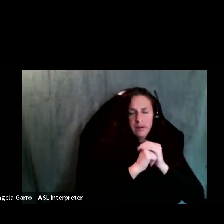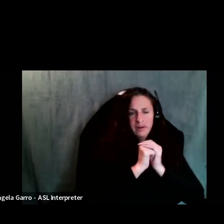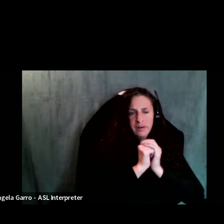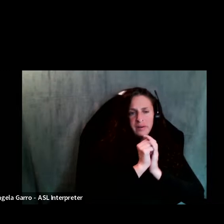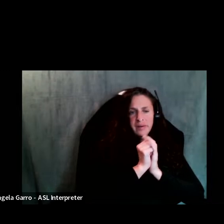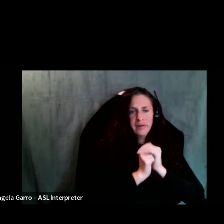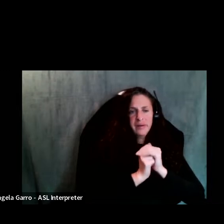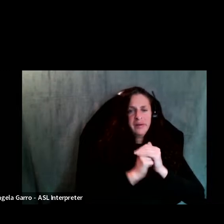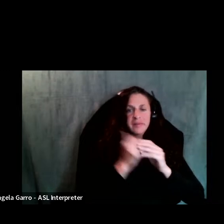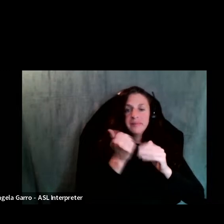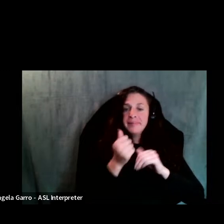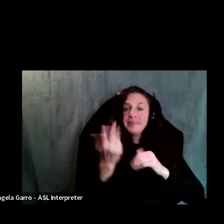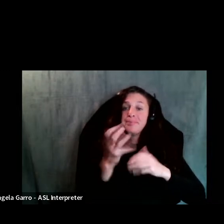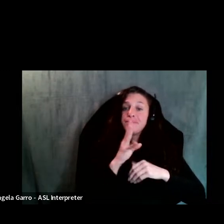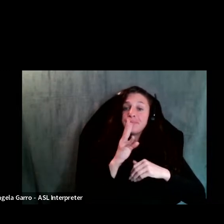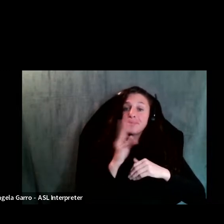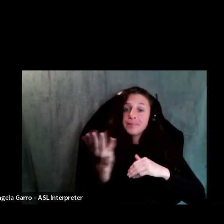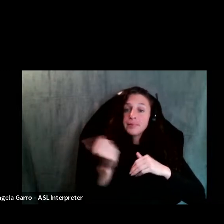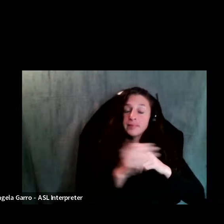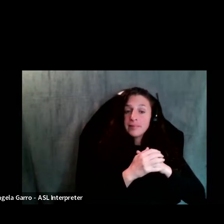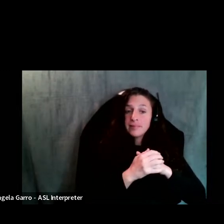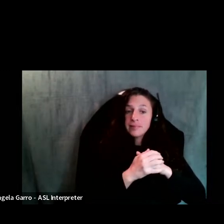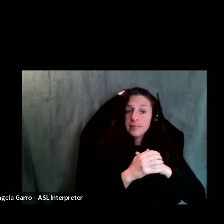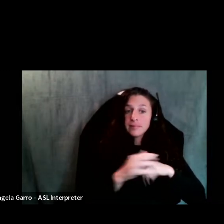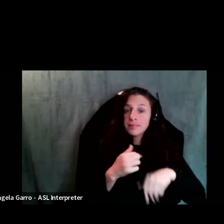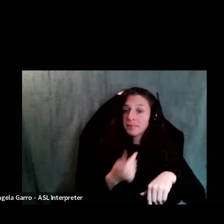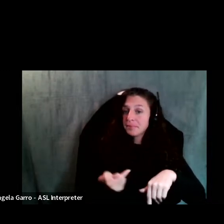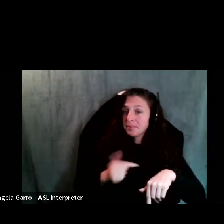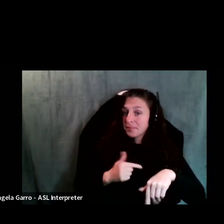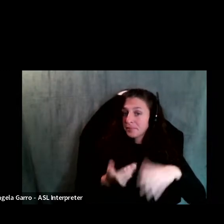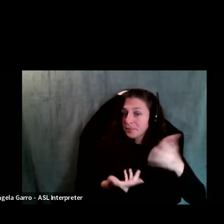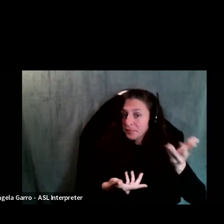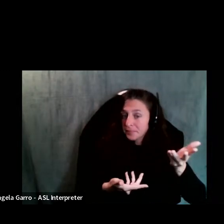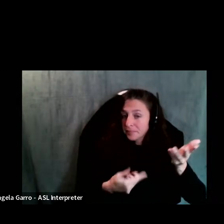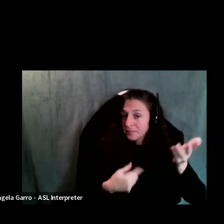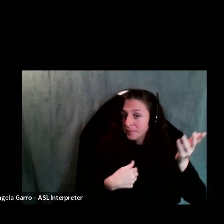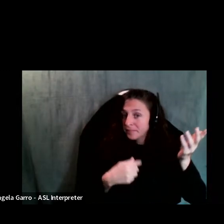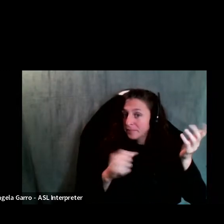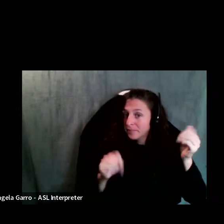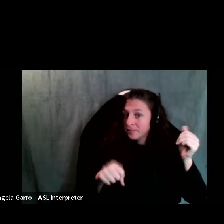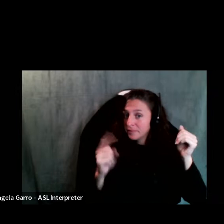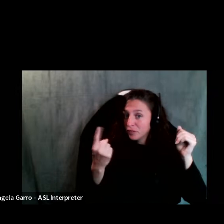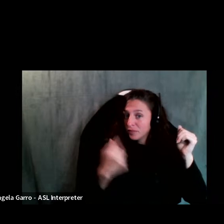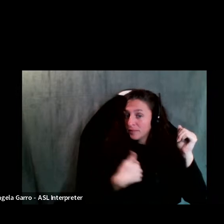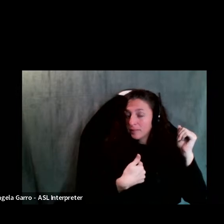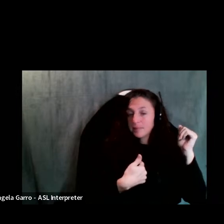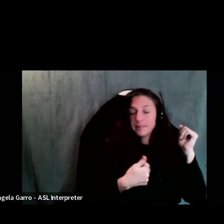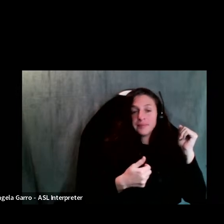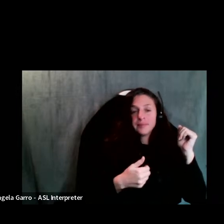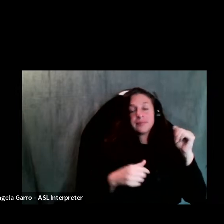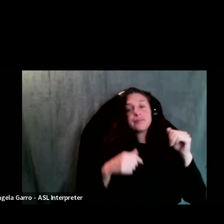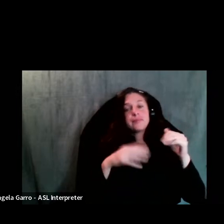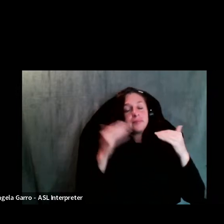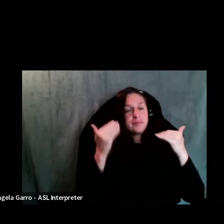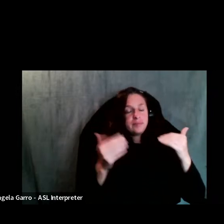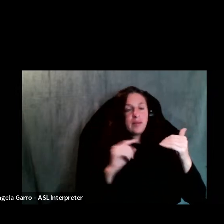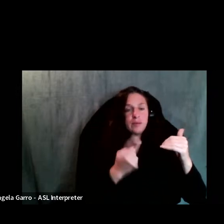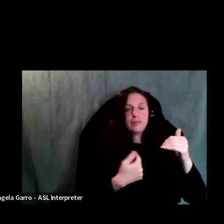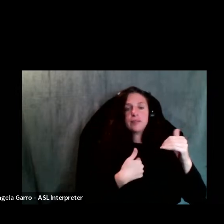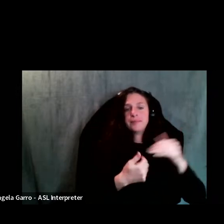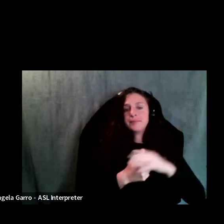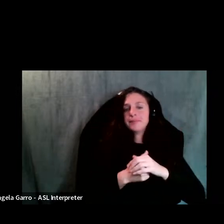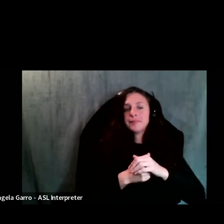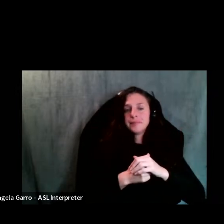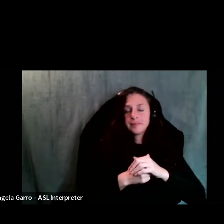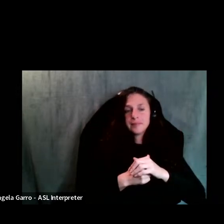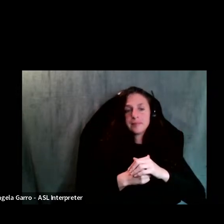Anyone want to speak? I'll take a turn. Can I go first? Sure. Go. All right, I'm going to go first. So